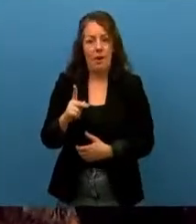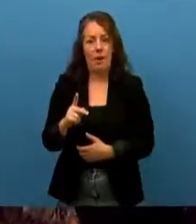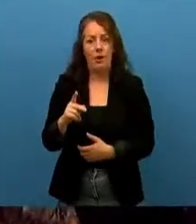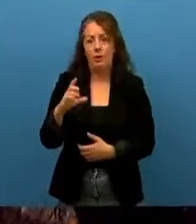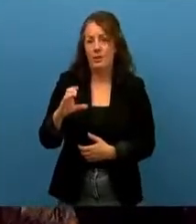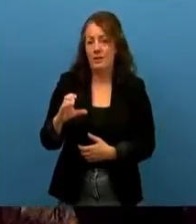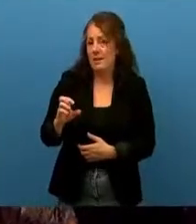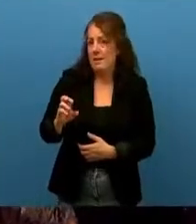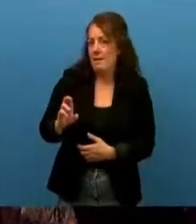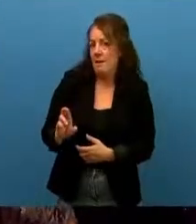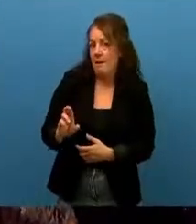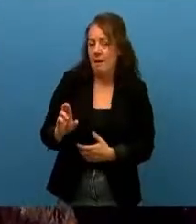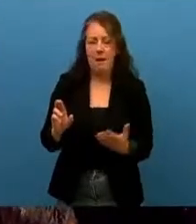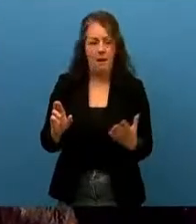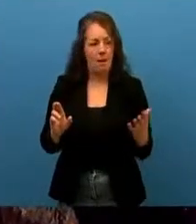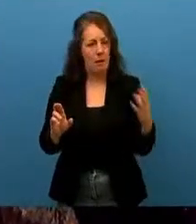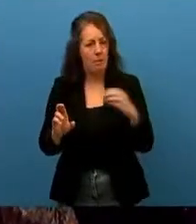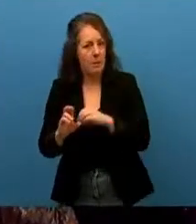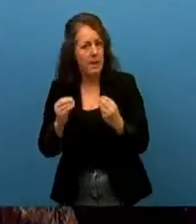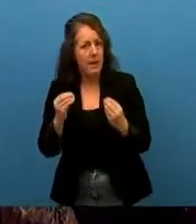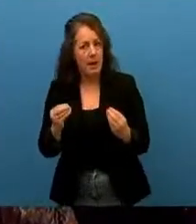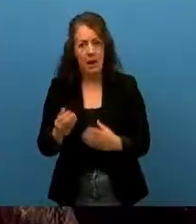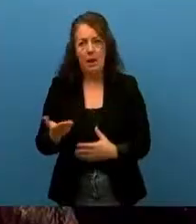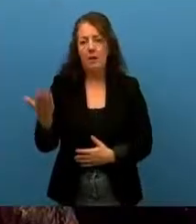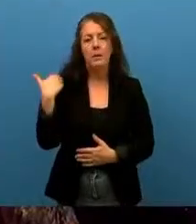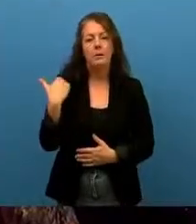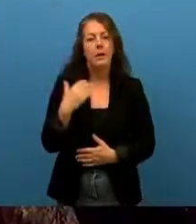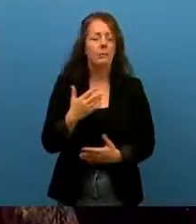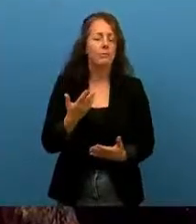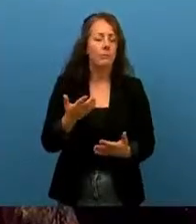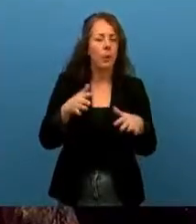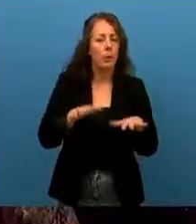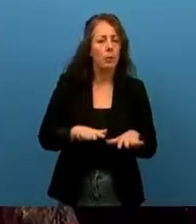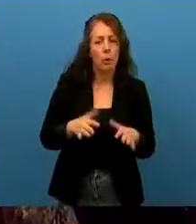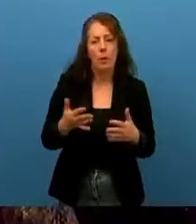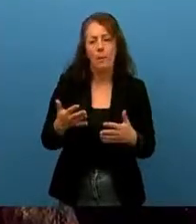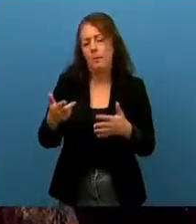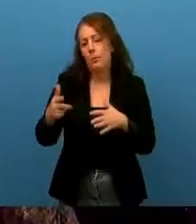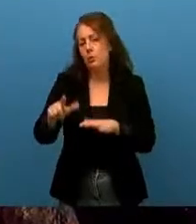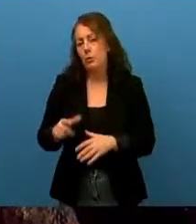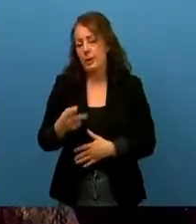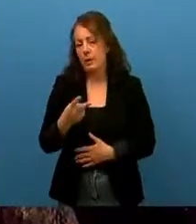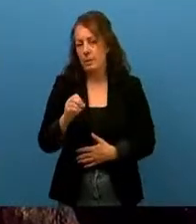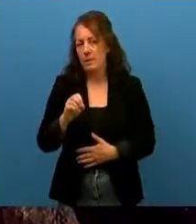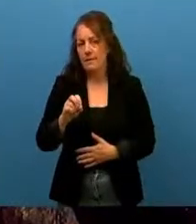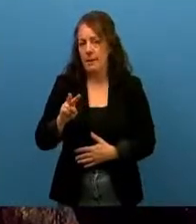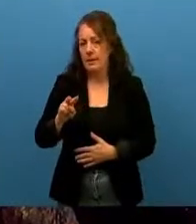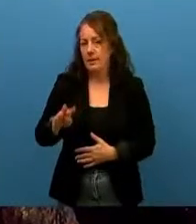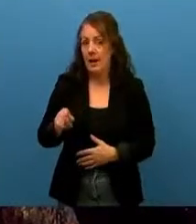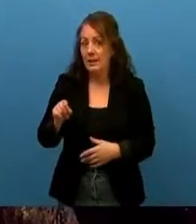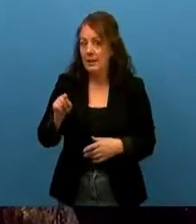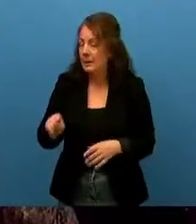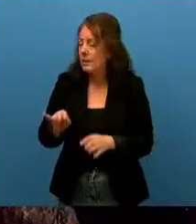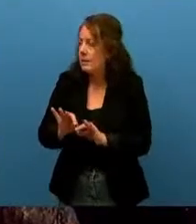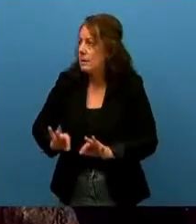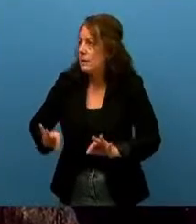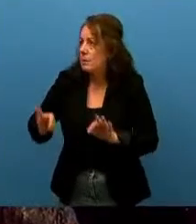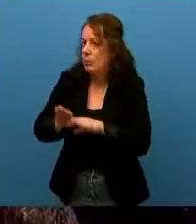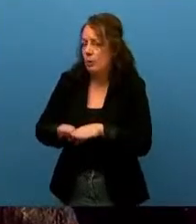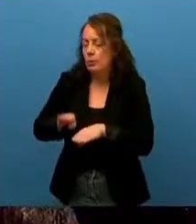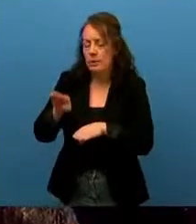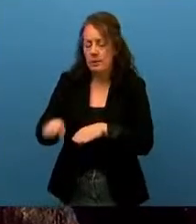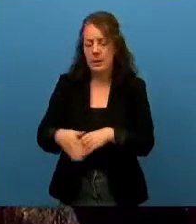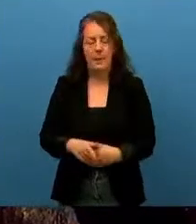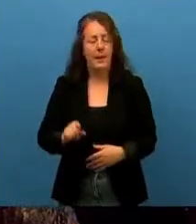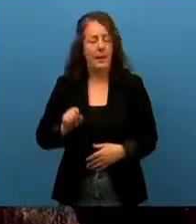October 2024 marked an historic milestone. For the first time, Indigenous peoples were able to